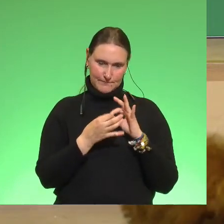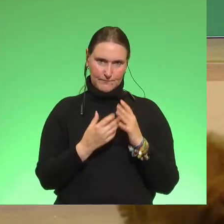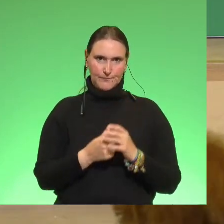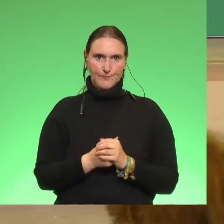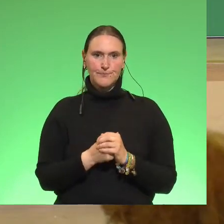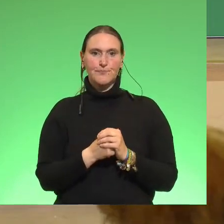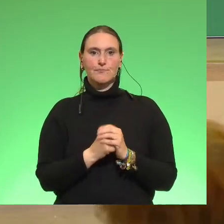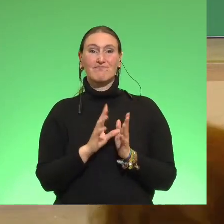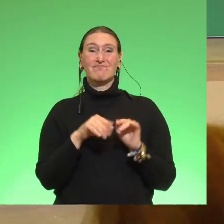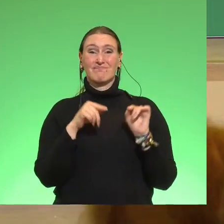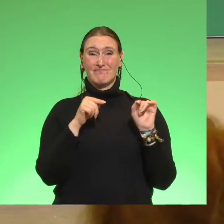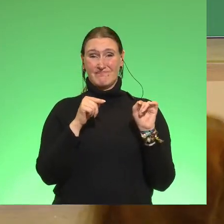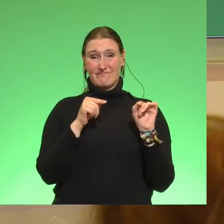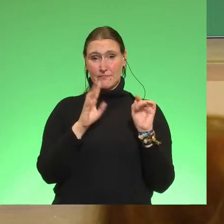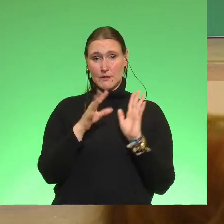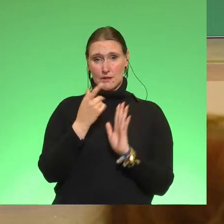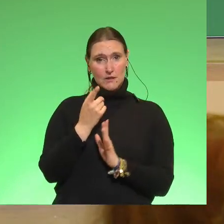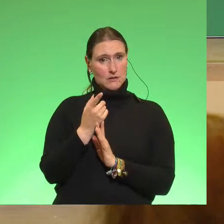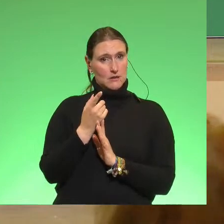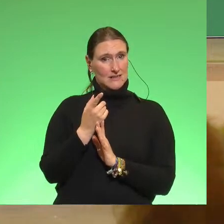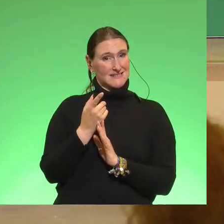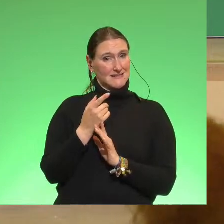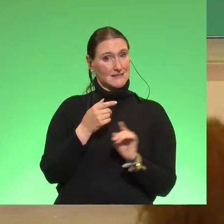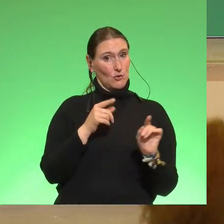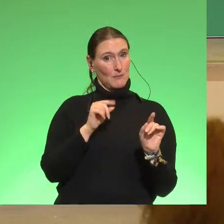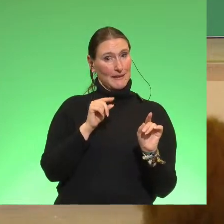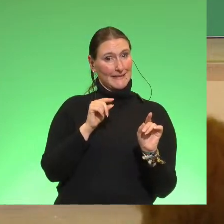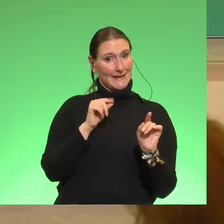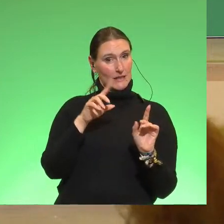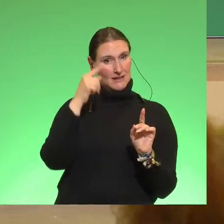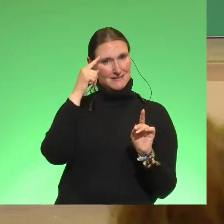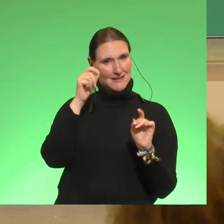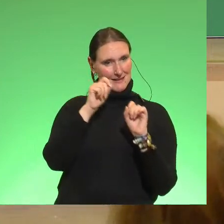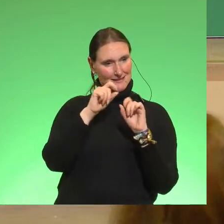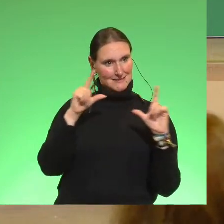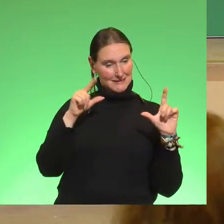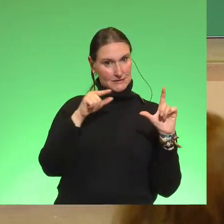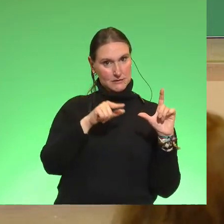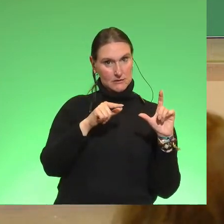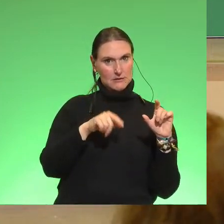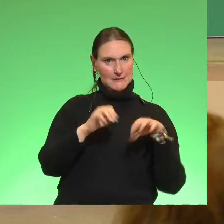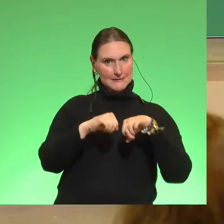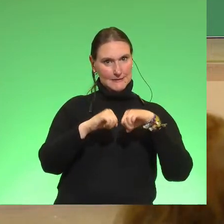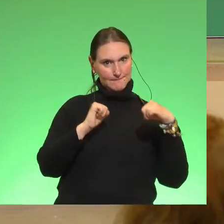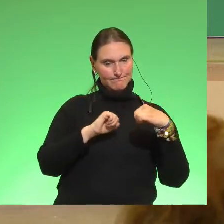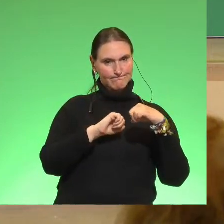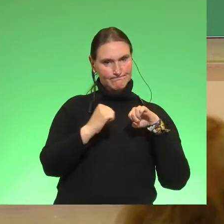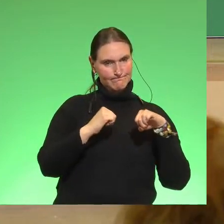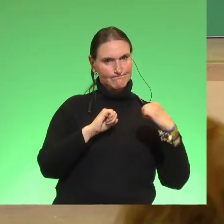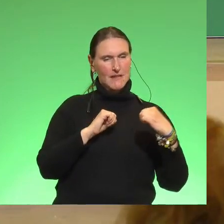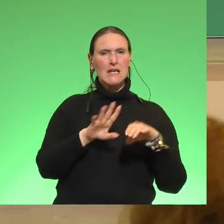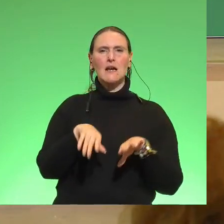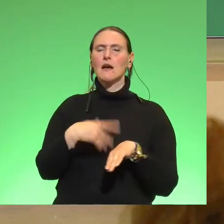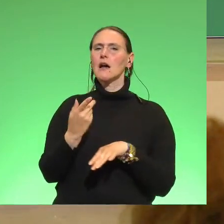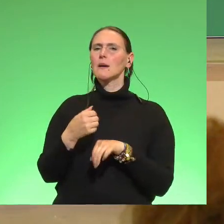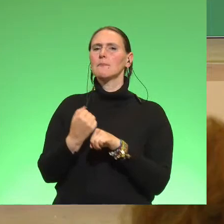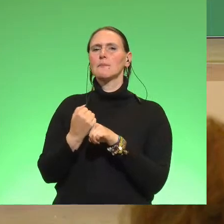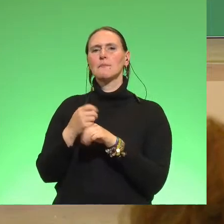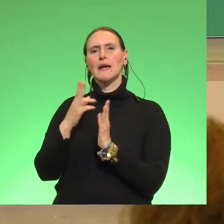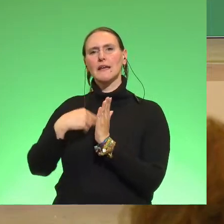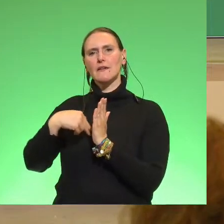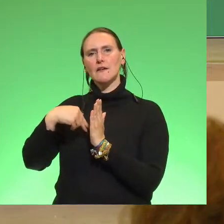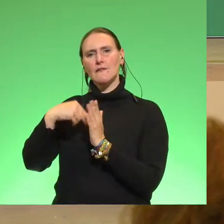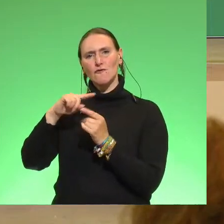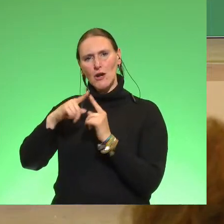that sense, I think it's a beginning to unpack or to kind of start with that sentence, make friends, not art, instead of like, and